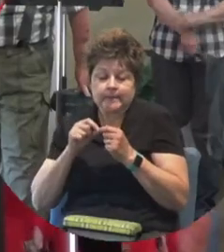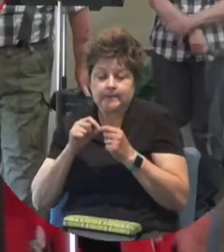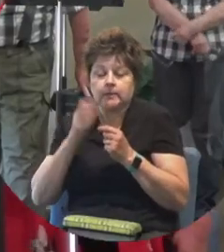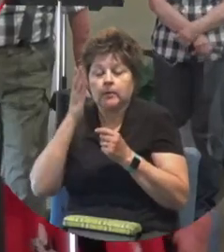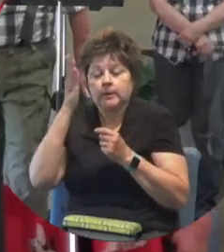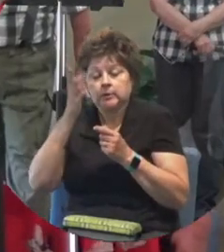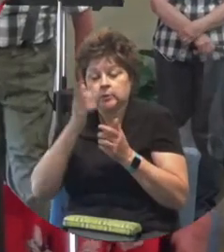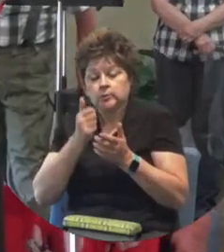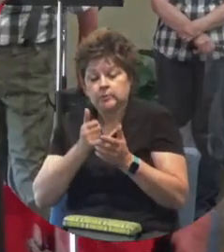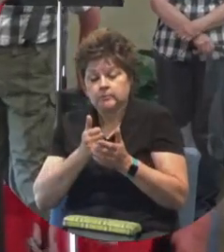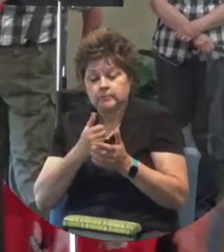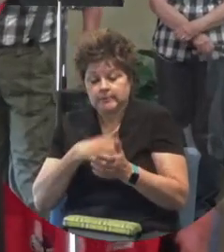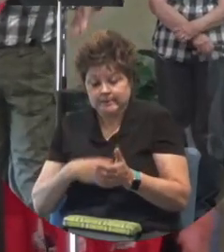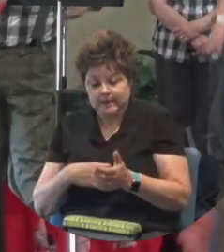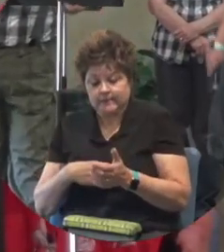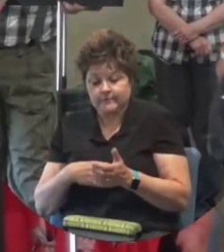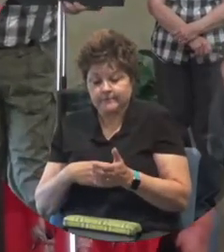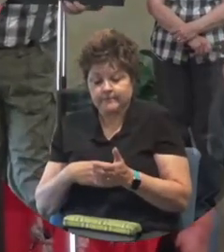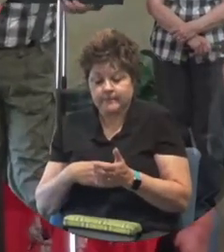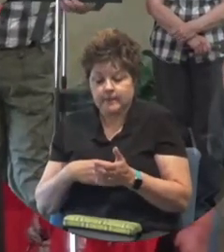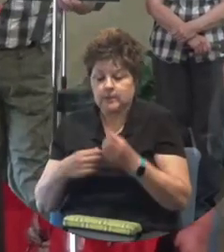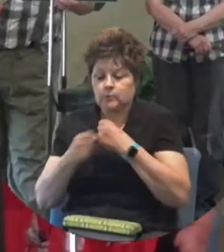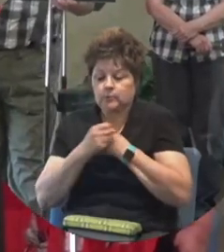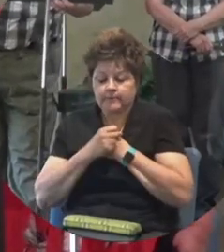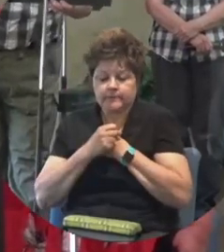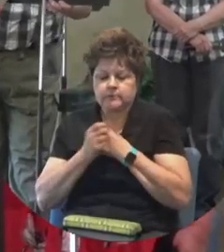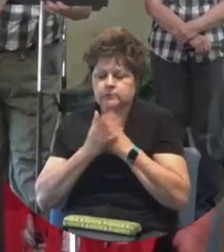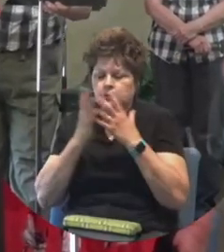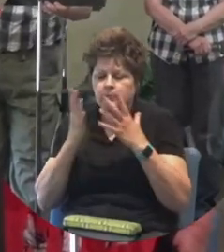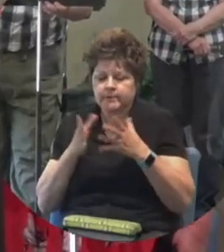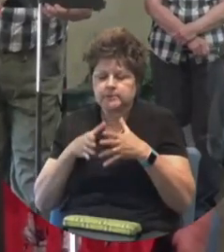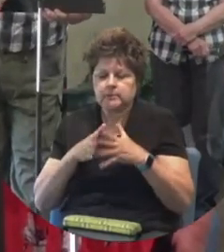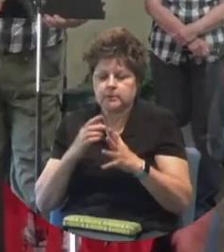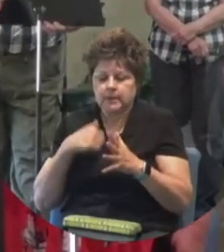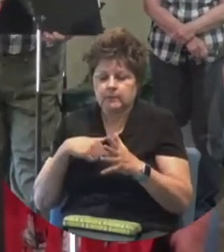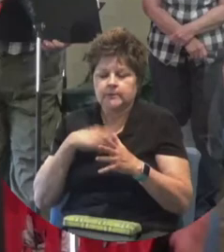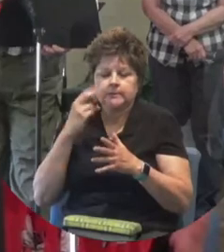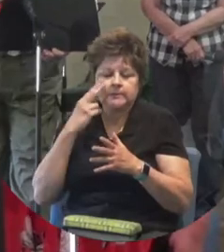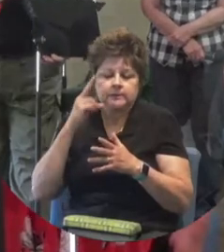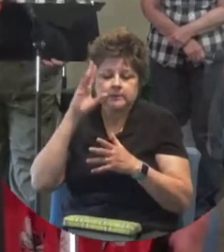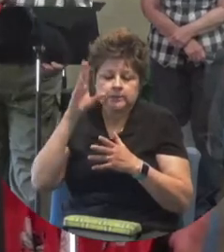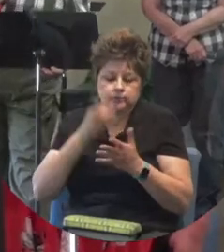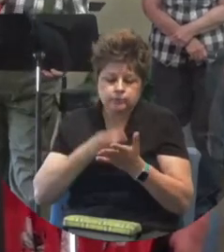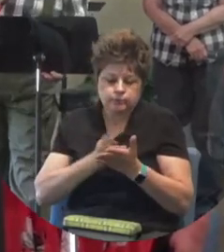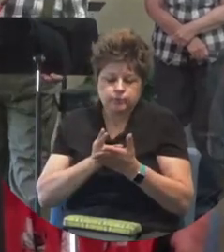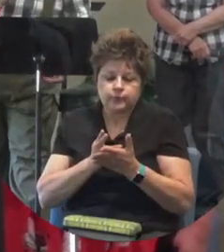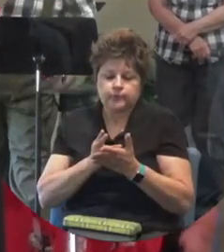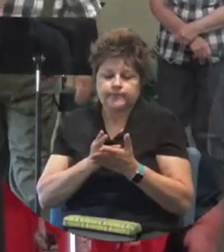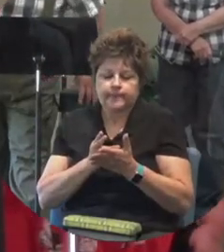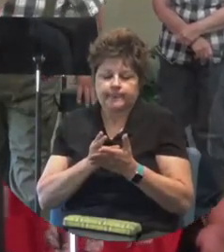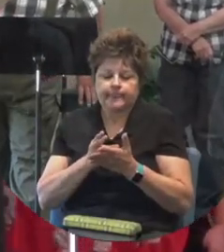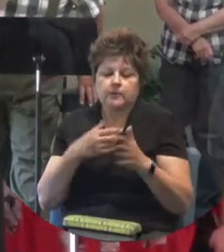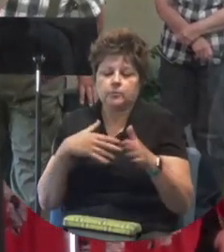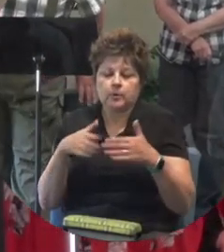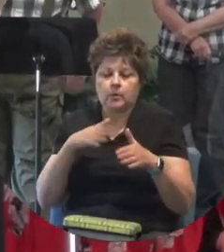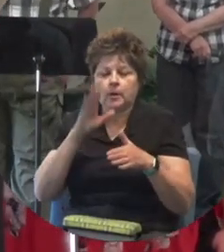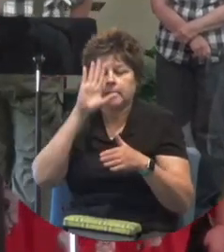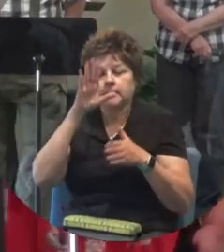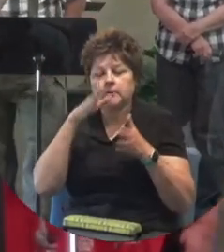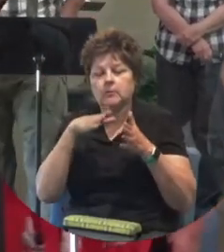And you love us so much that you'll allow us to see your truth as we walk in your